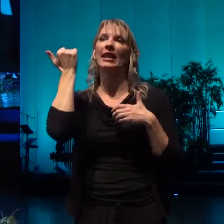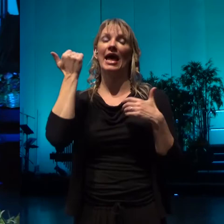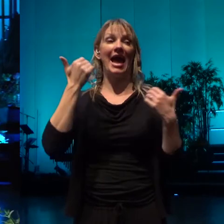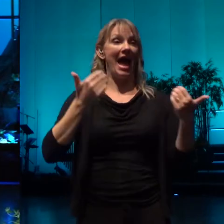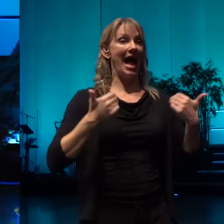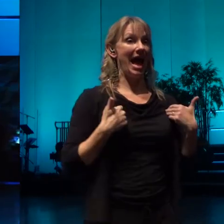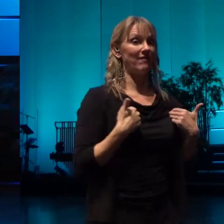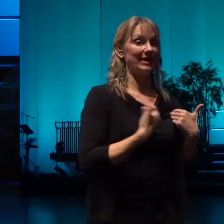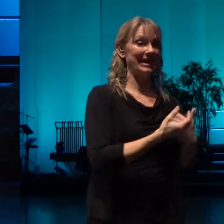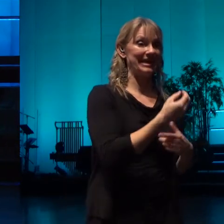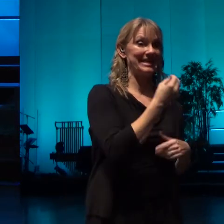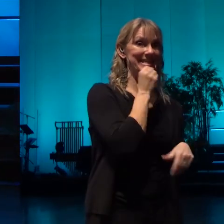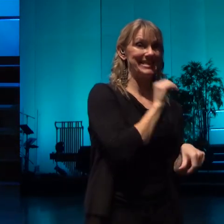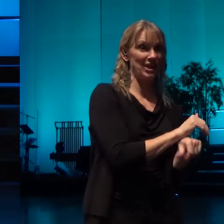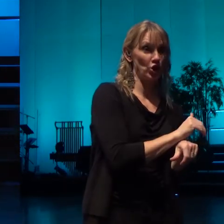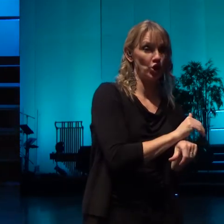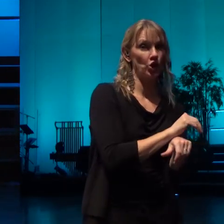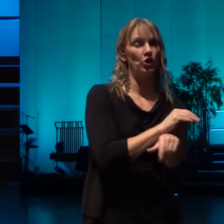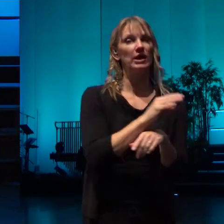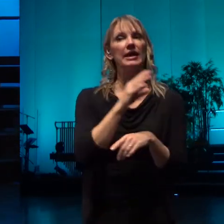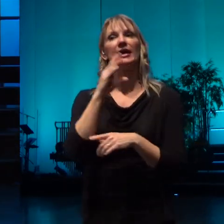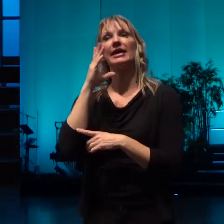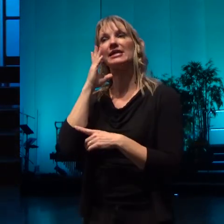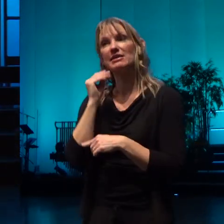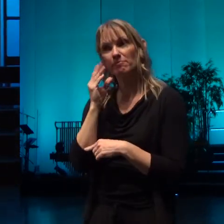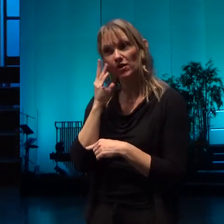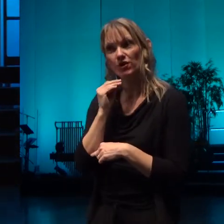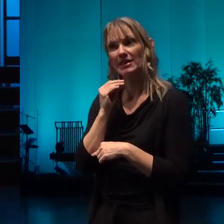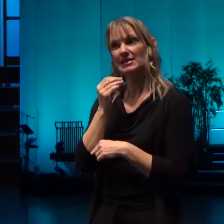having dinner and experiencing dinner.